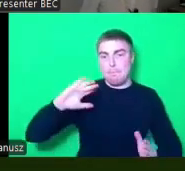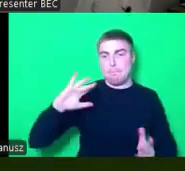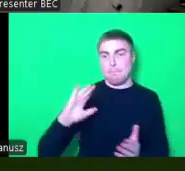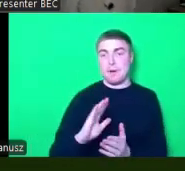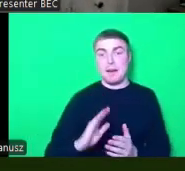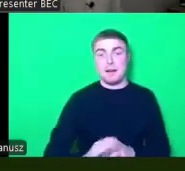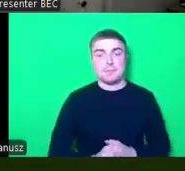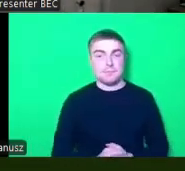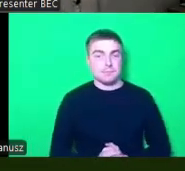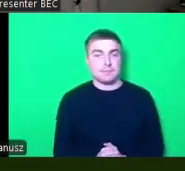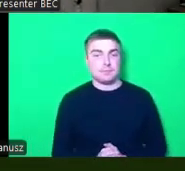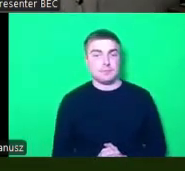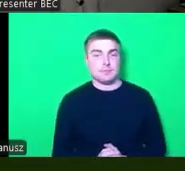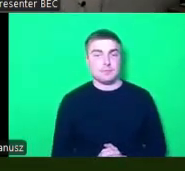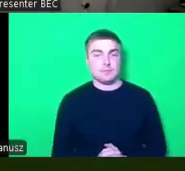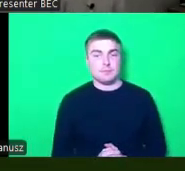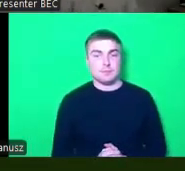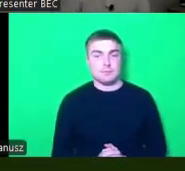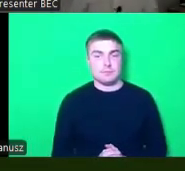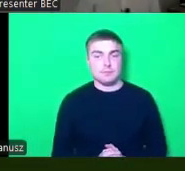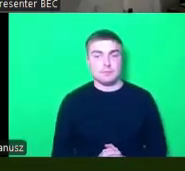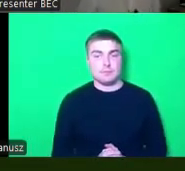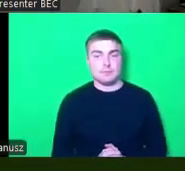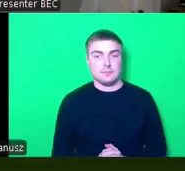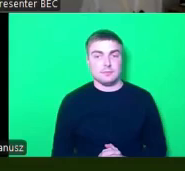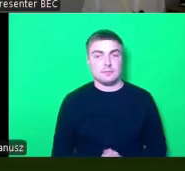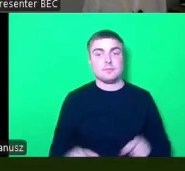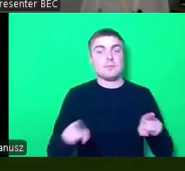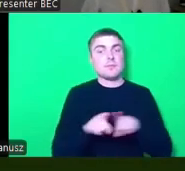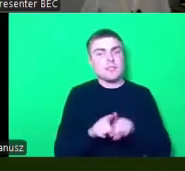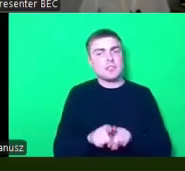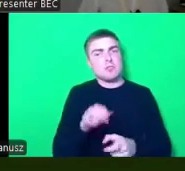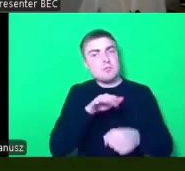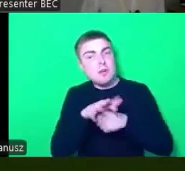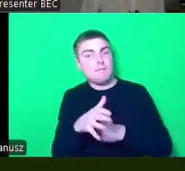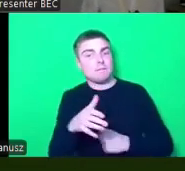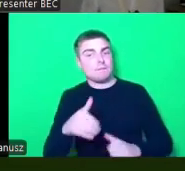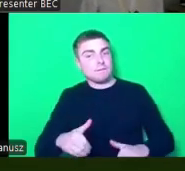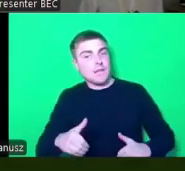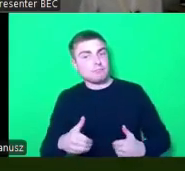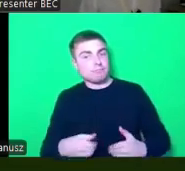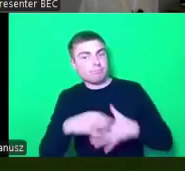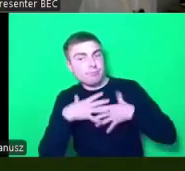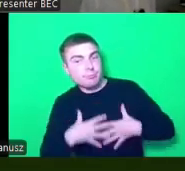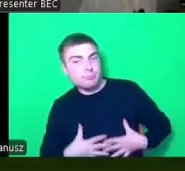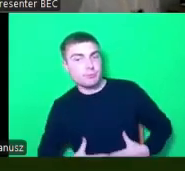Also, positive effect on the physical system, the immune system, and so on.